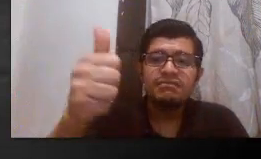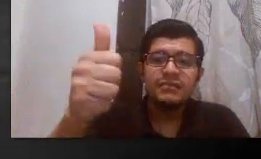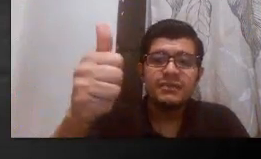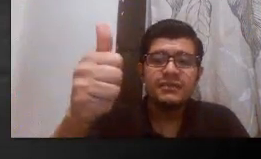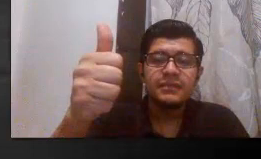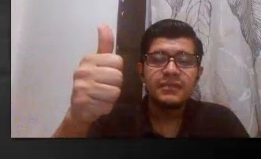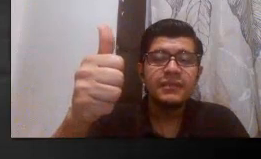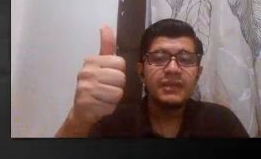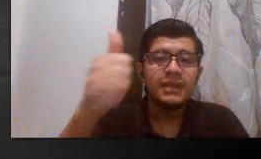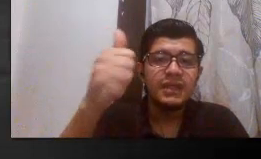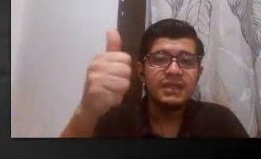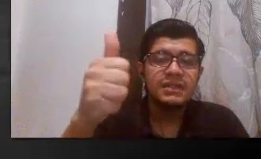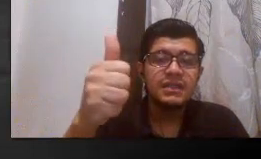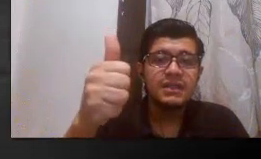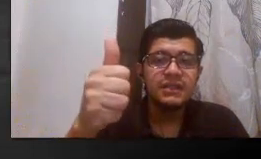okay,"